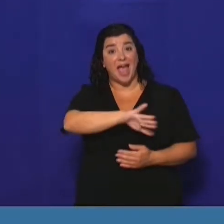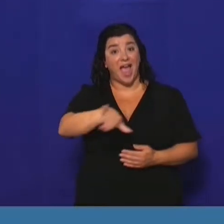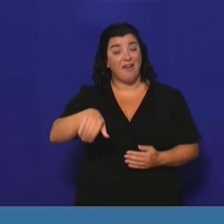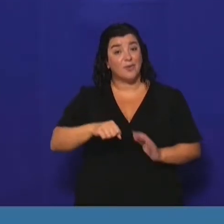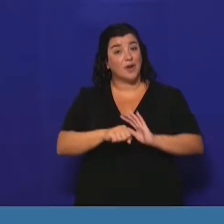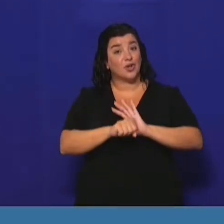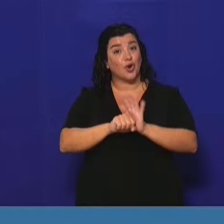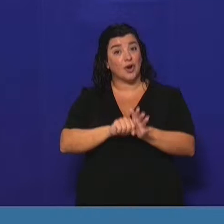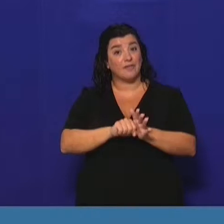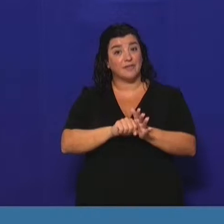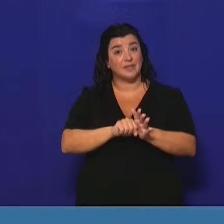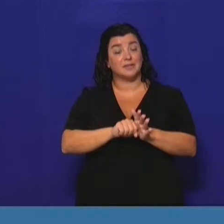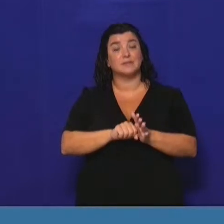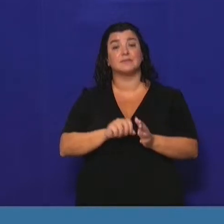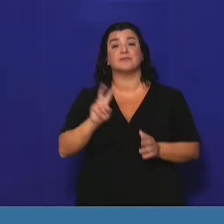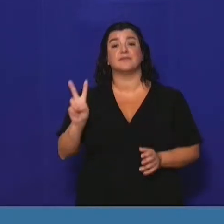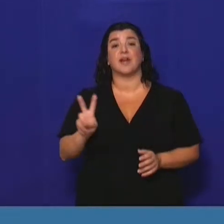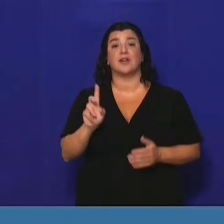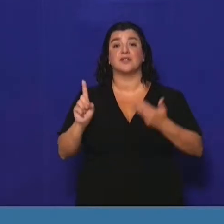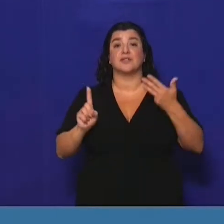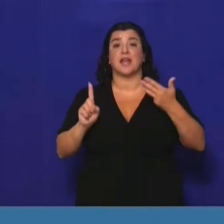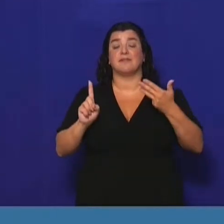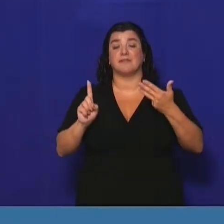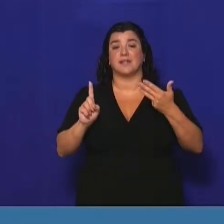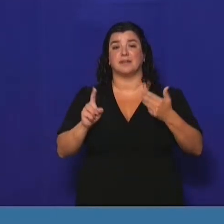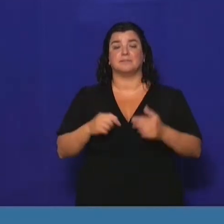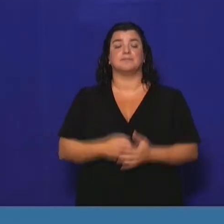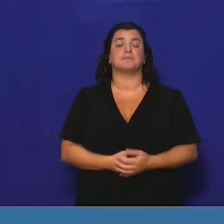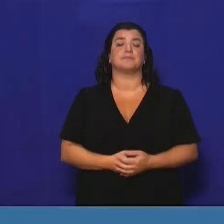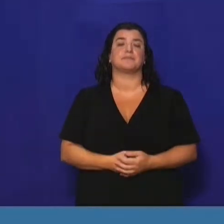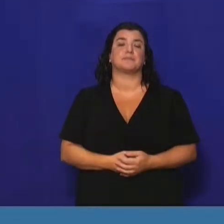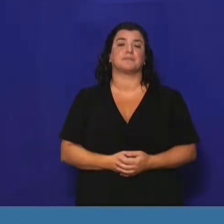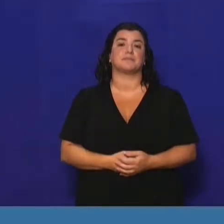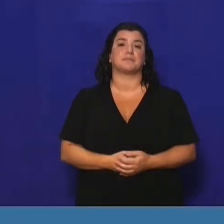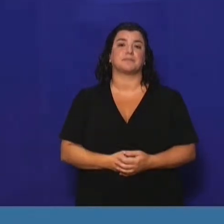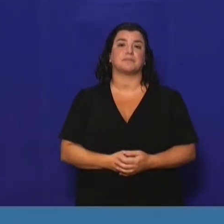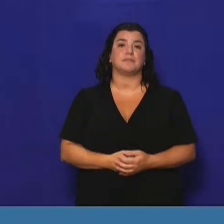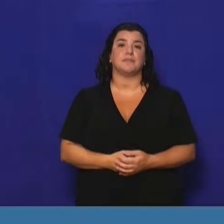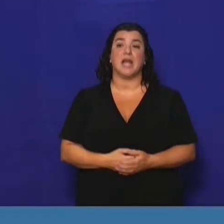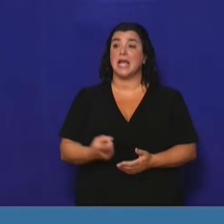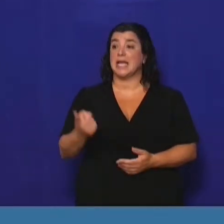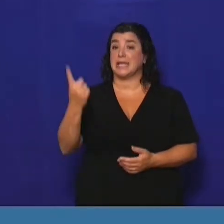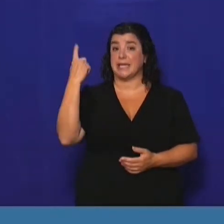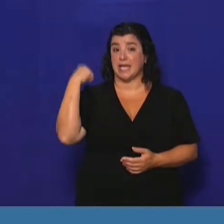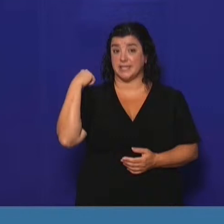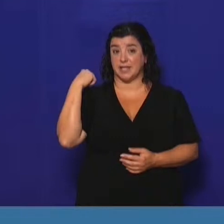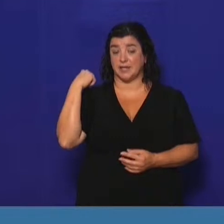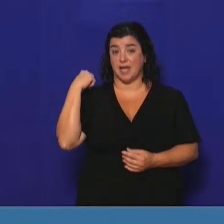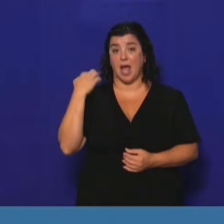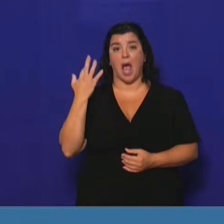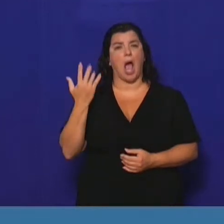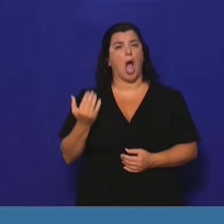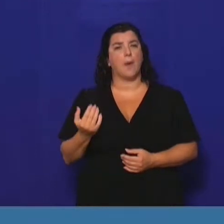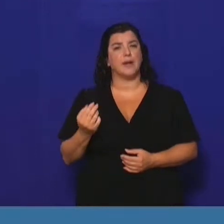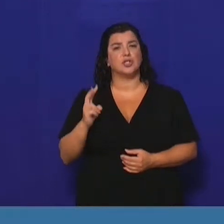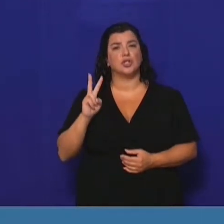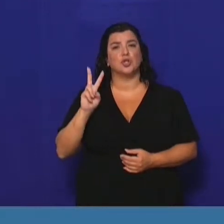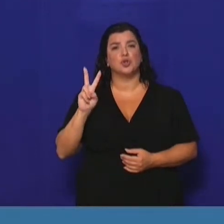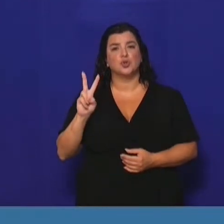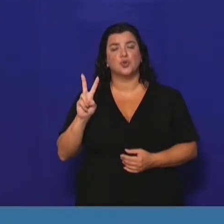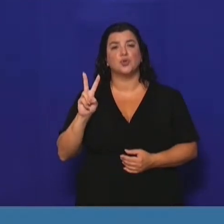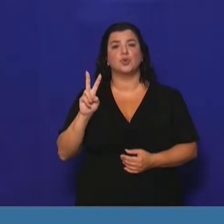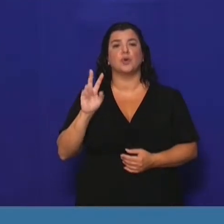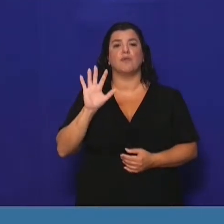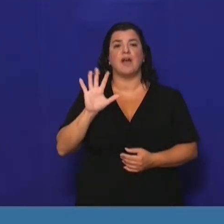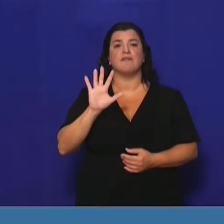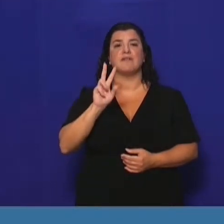COVID-19 health bulletin on the situation of COVID in Malta. Yesterday we have done 2,252 tests